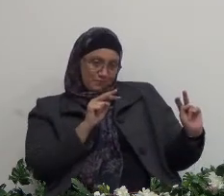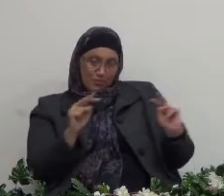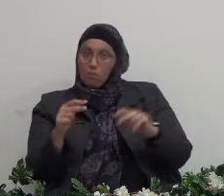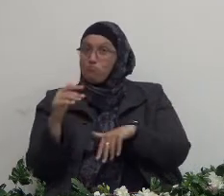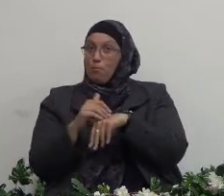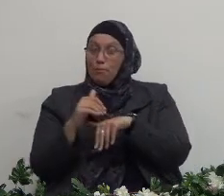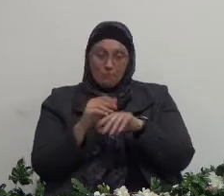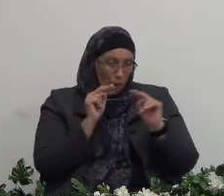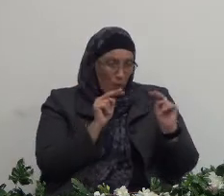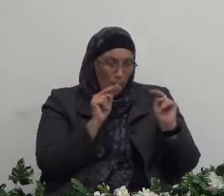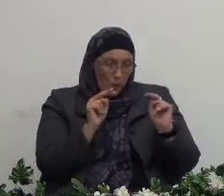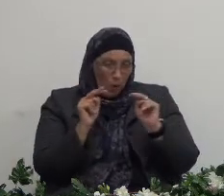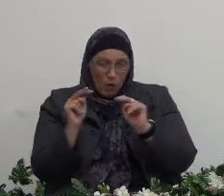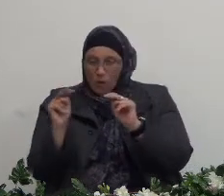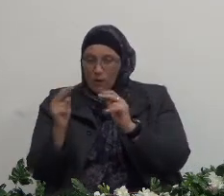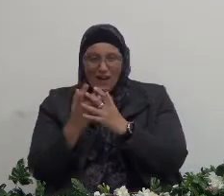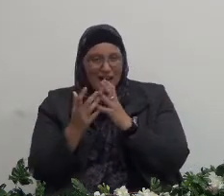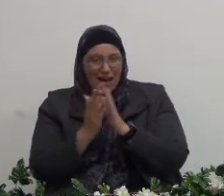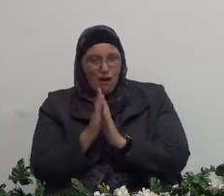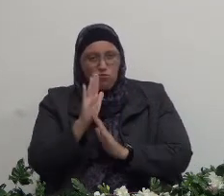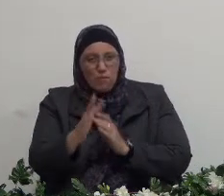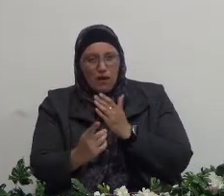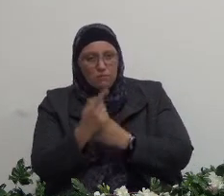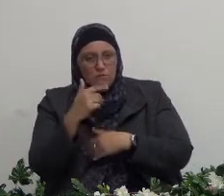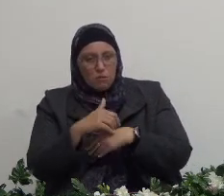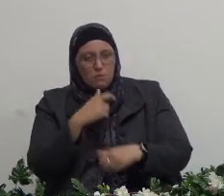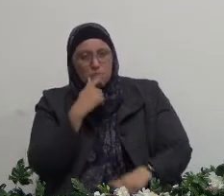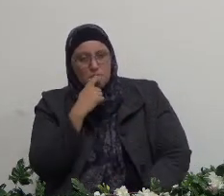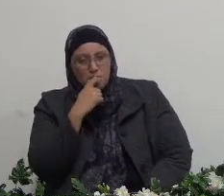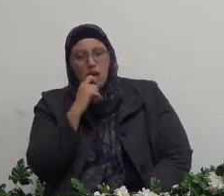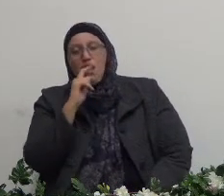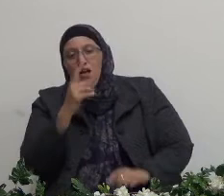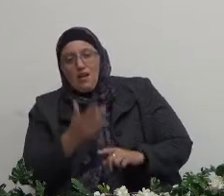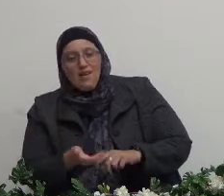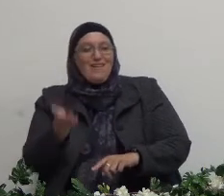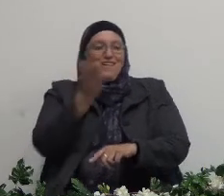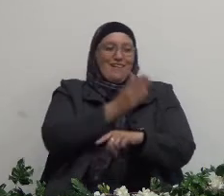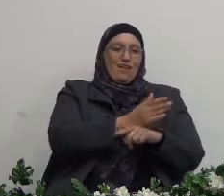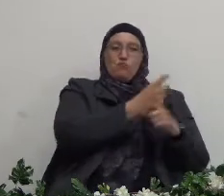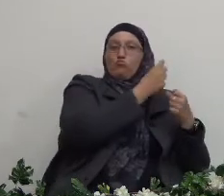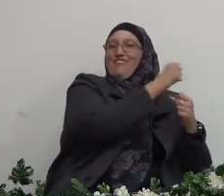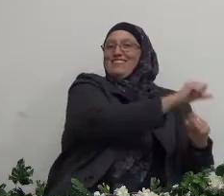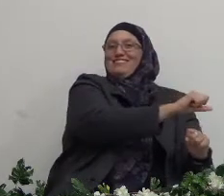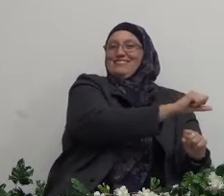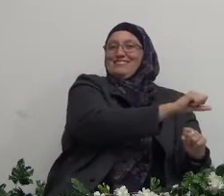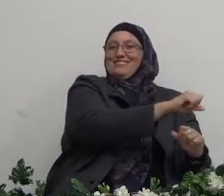And these are based on studies over things that have taken place in our lives